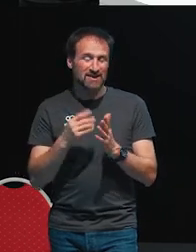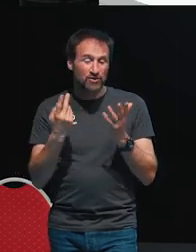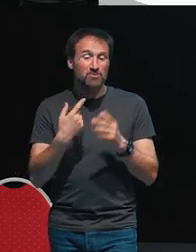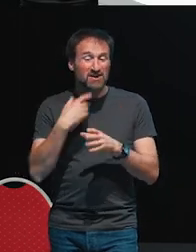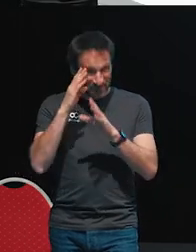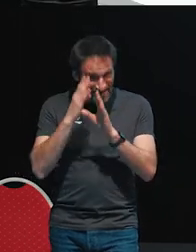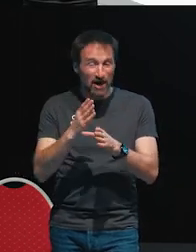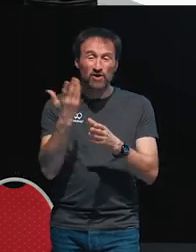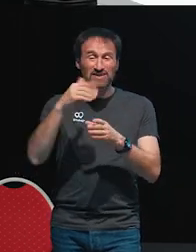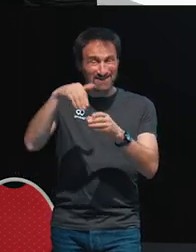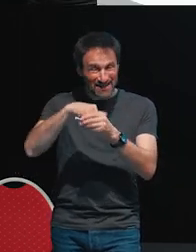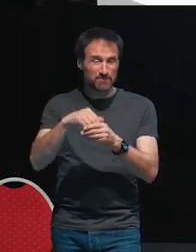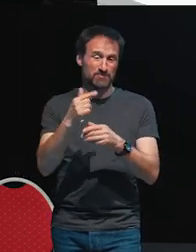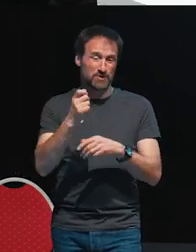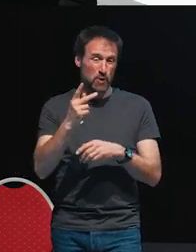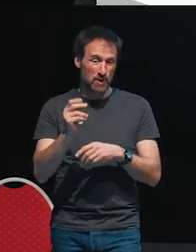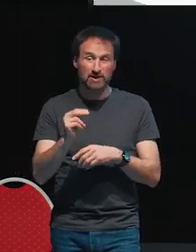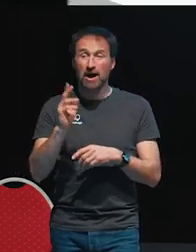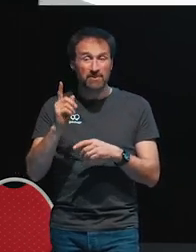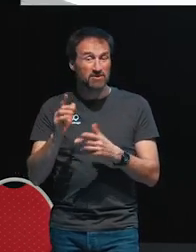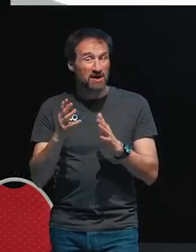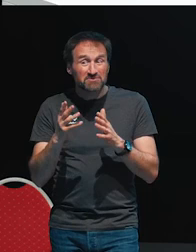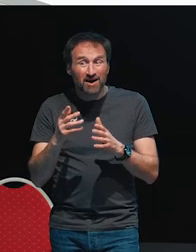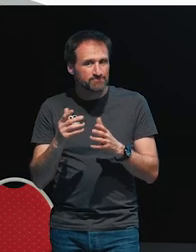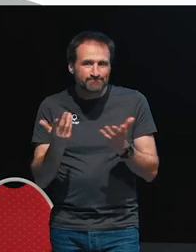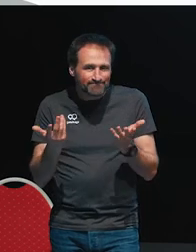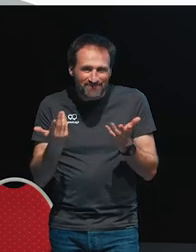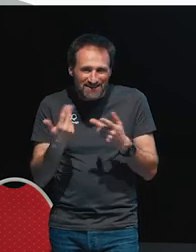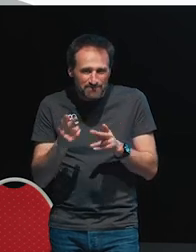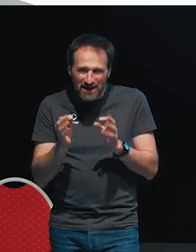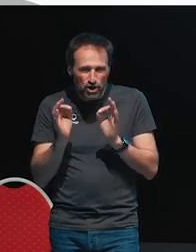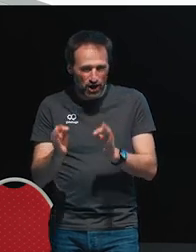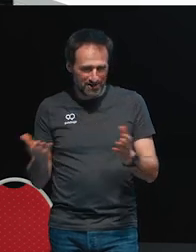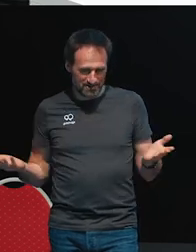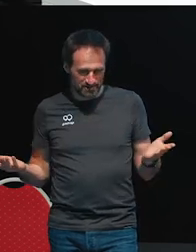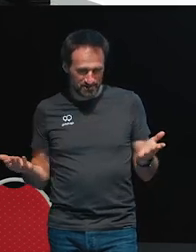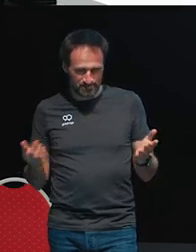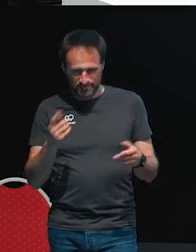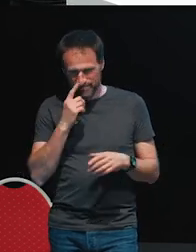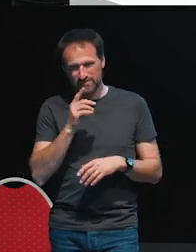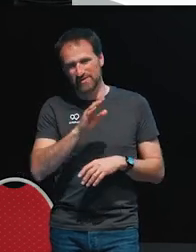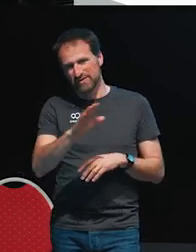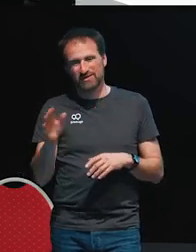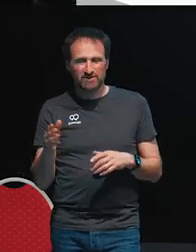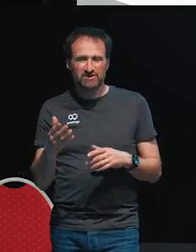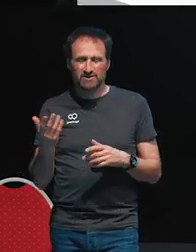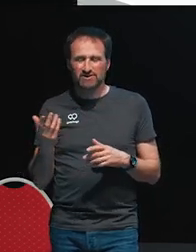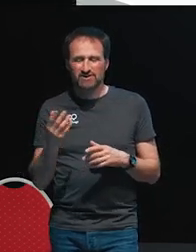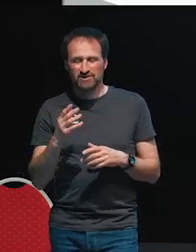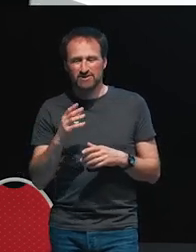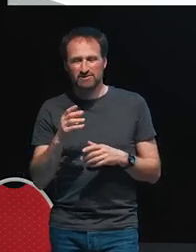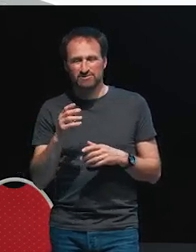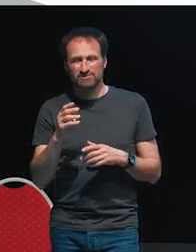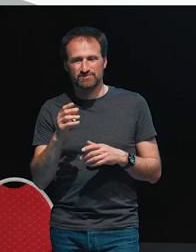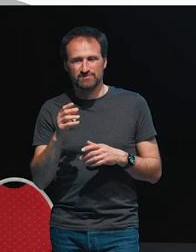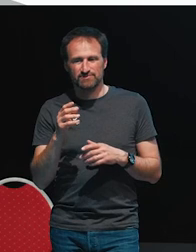of that token, but sometimes that's not correct anymore. And if you leak your secret or key, they can kind of